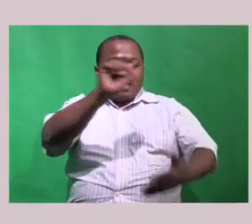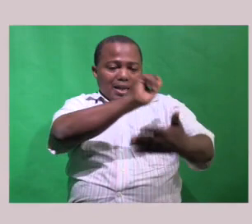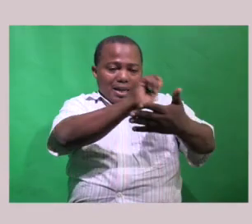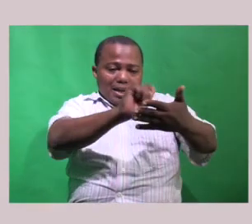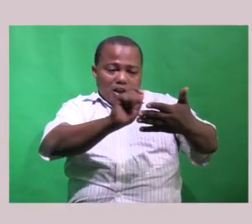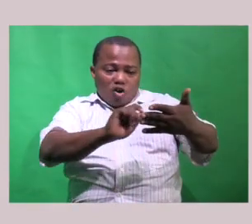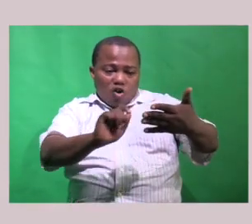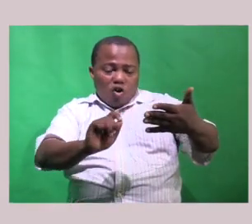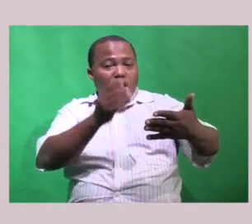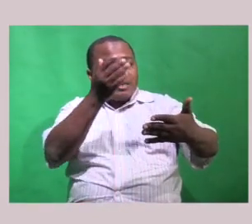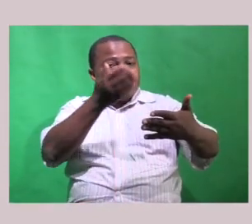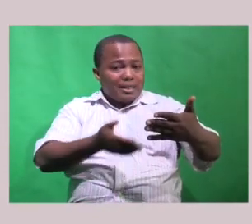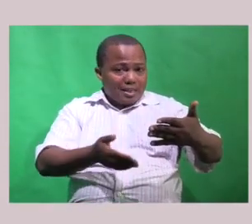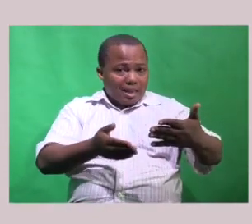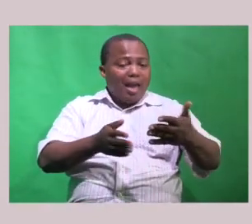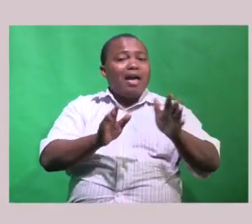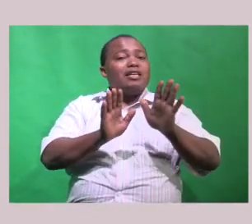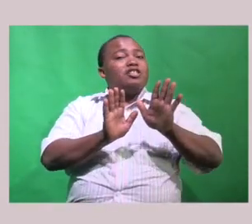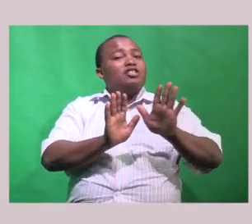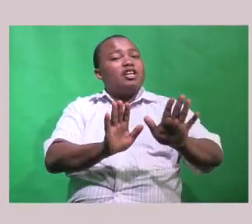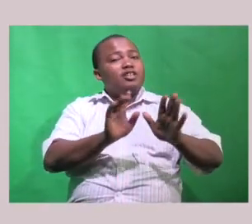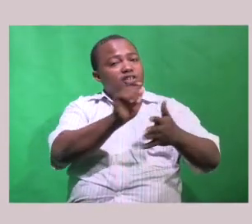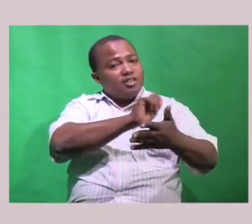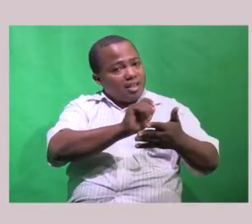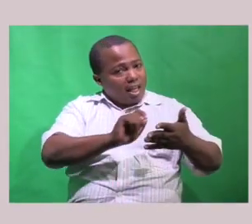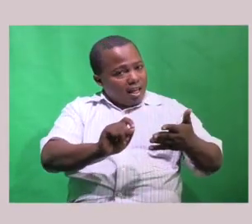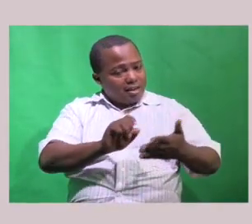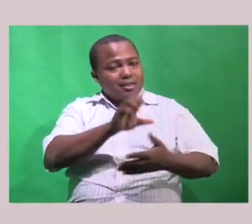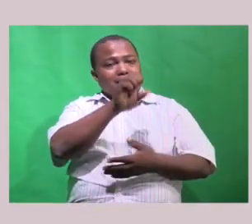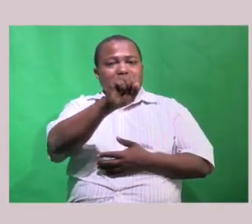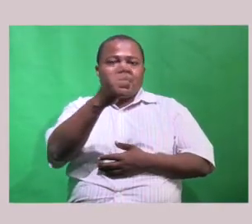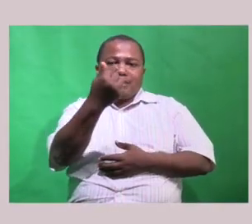here stationery